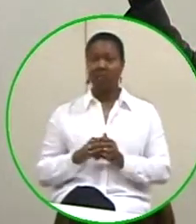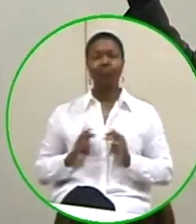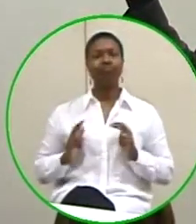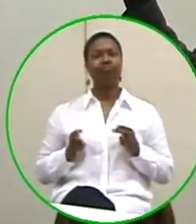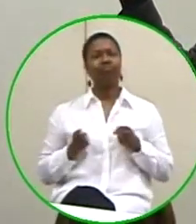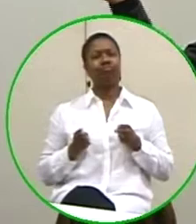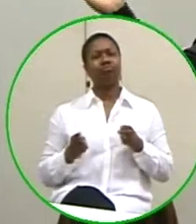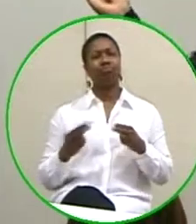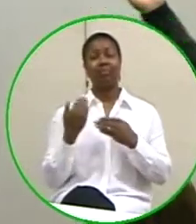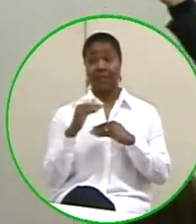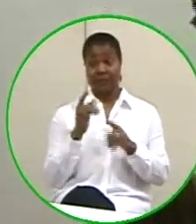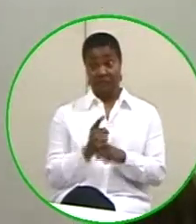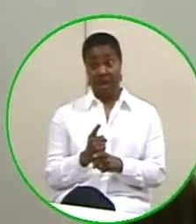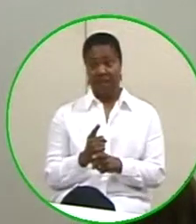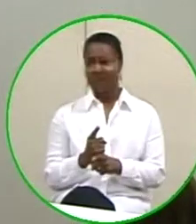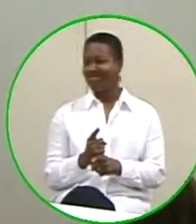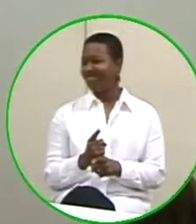limit, right?